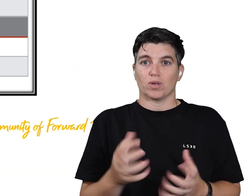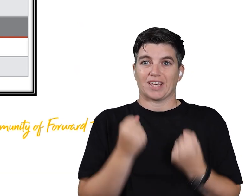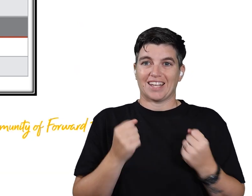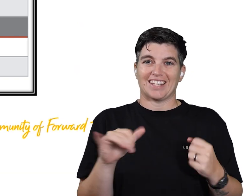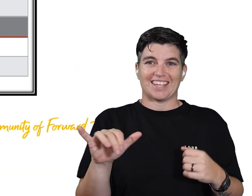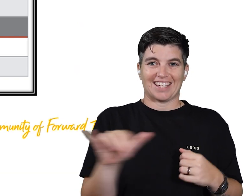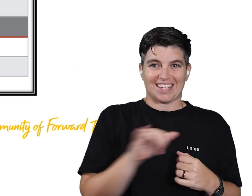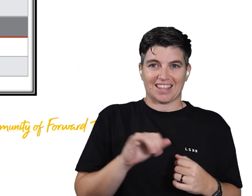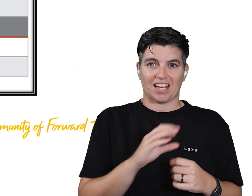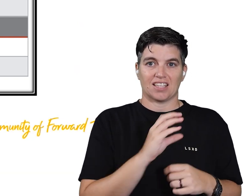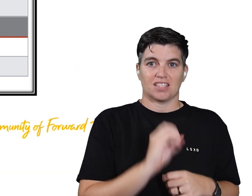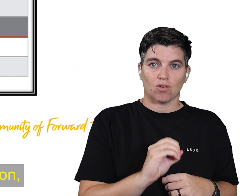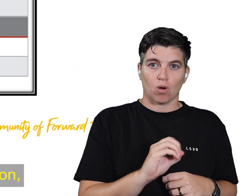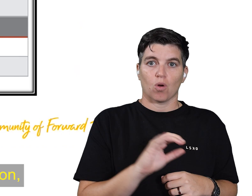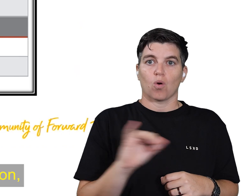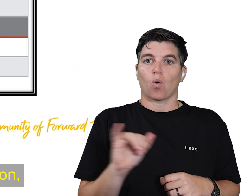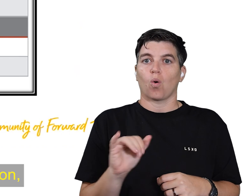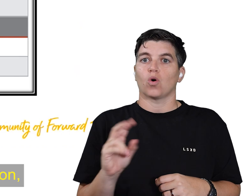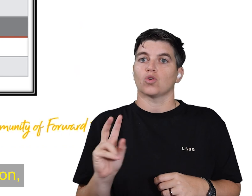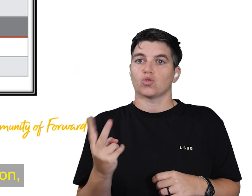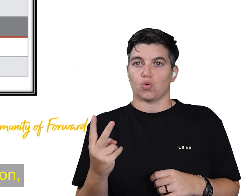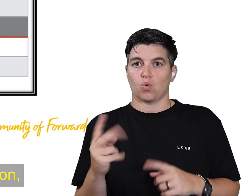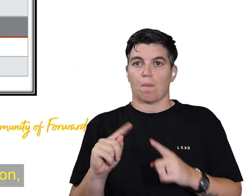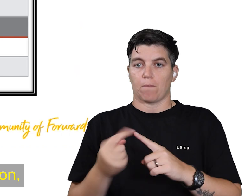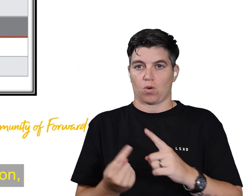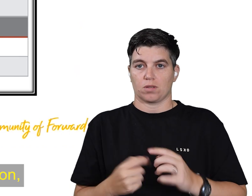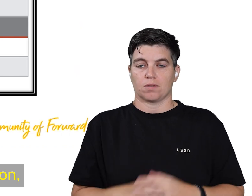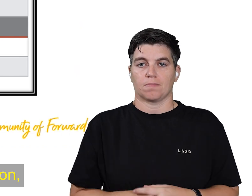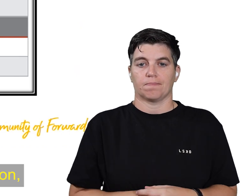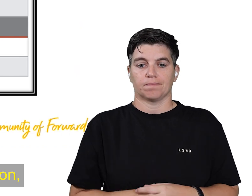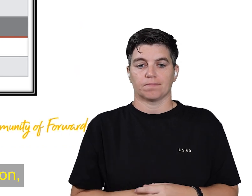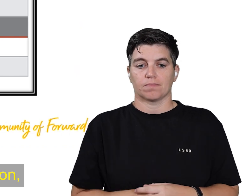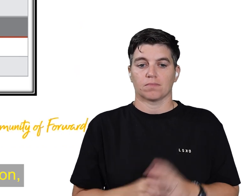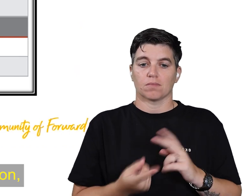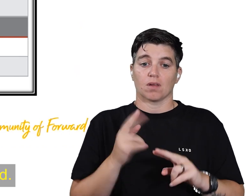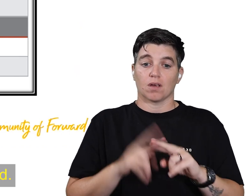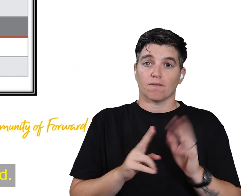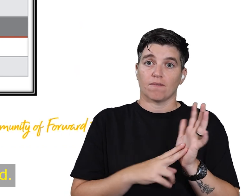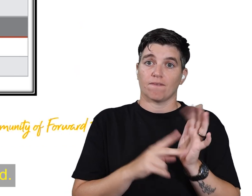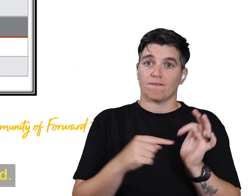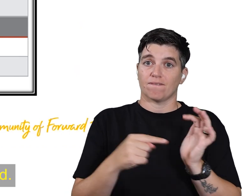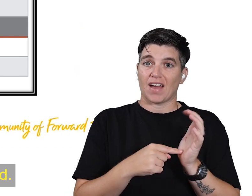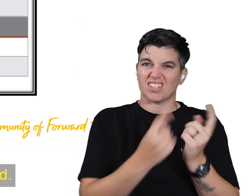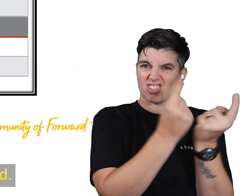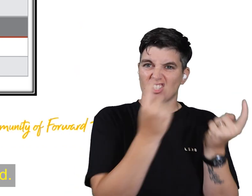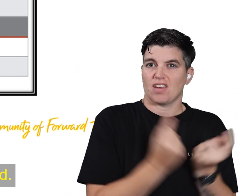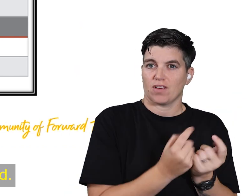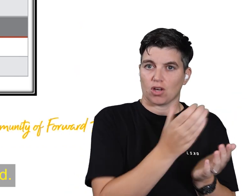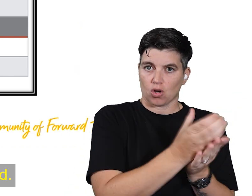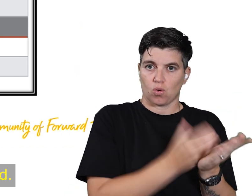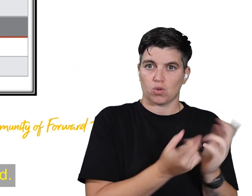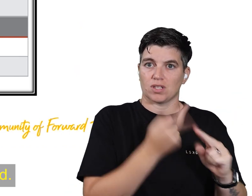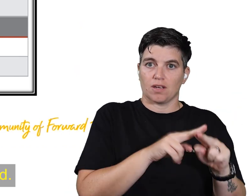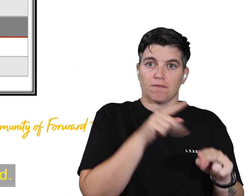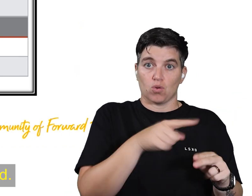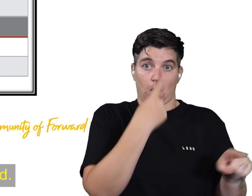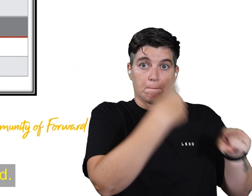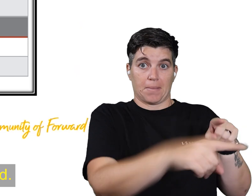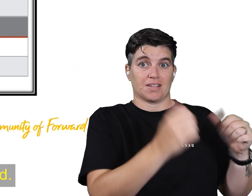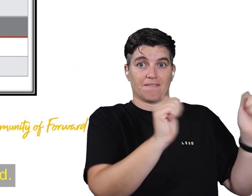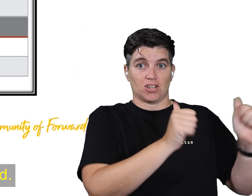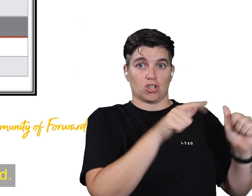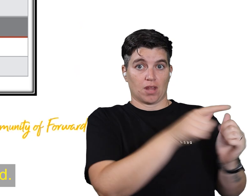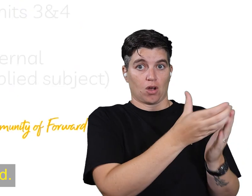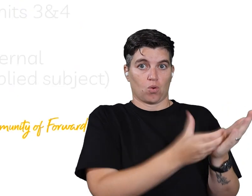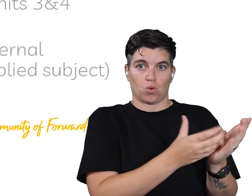credit would not be possible. In the case of a VET course or other qualification, successful completion of that course is